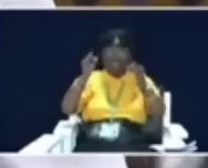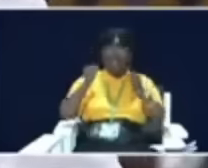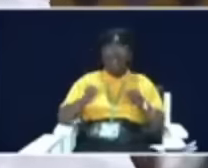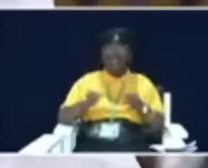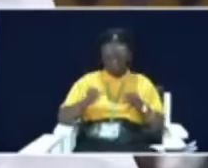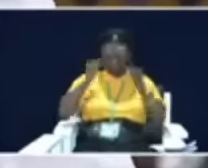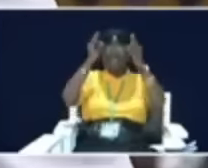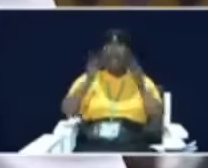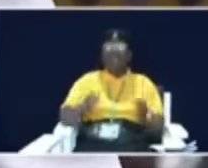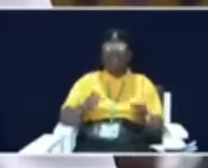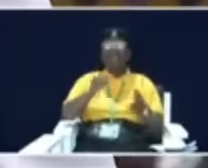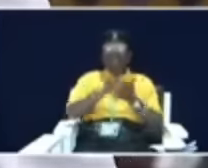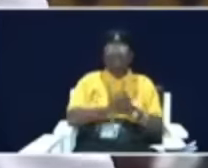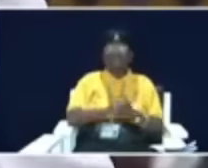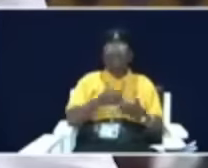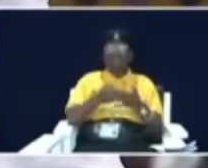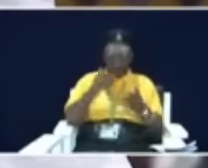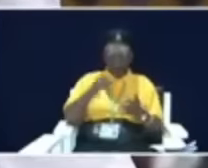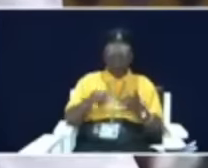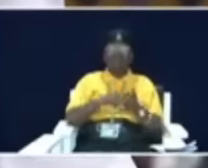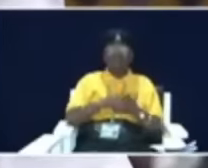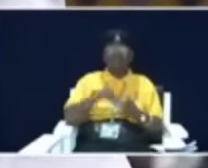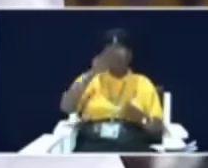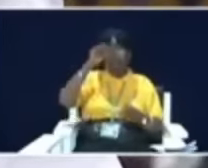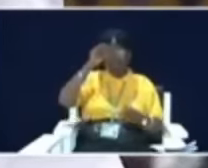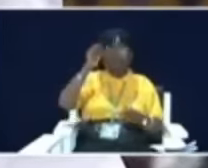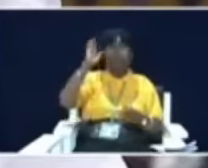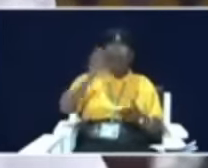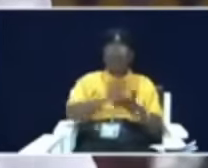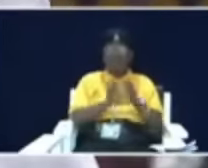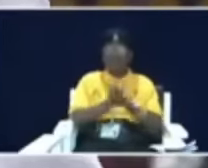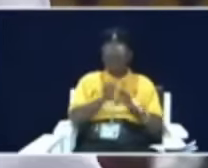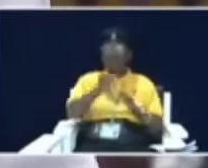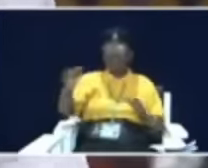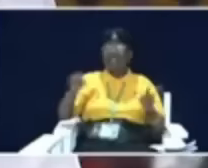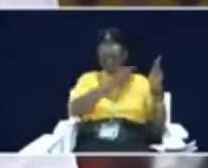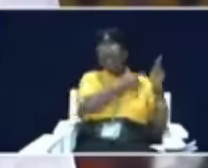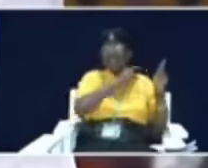that before this boy can become a king, I will kill him.